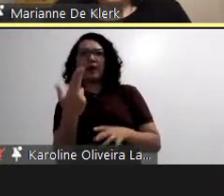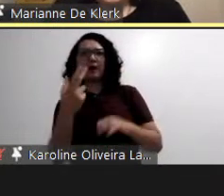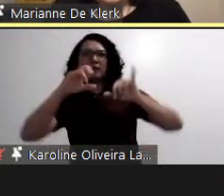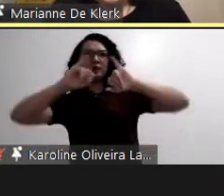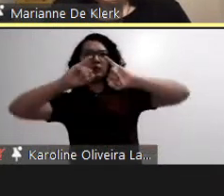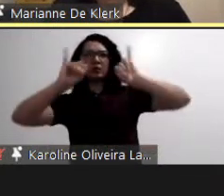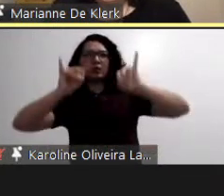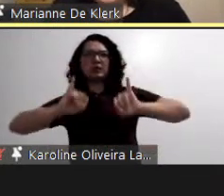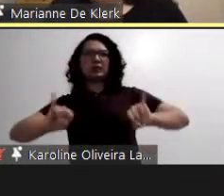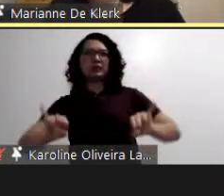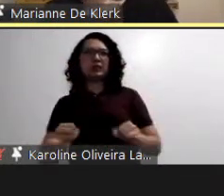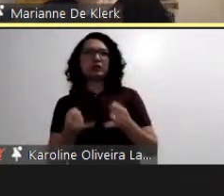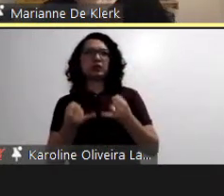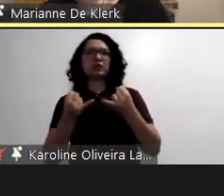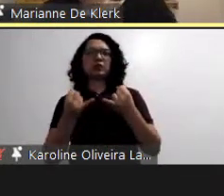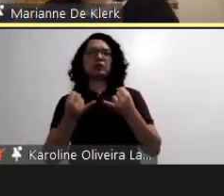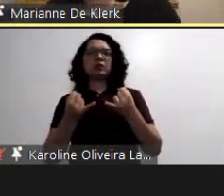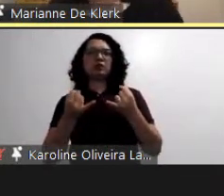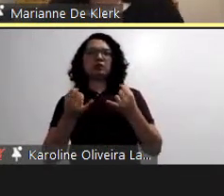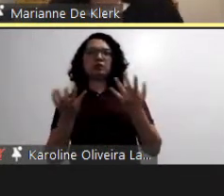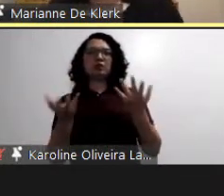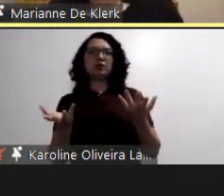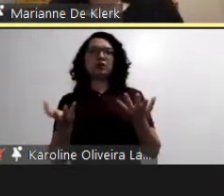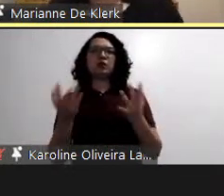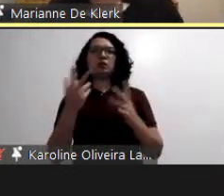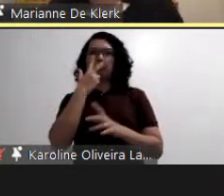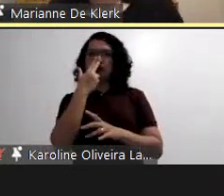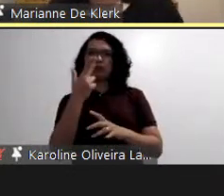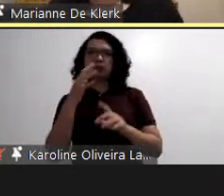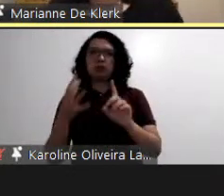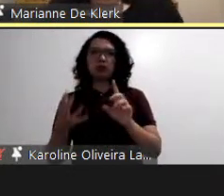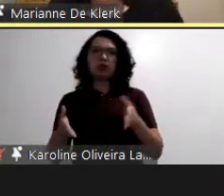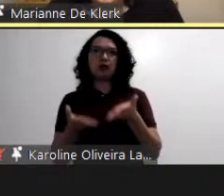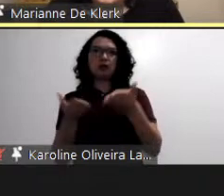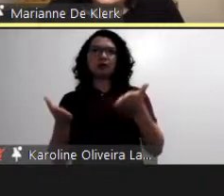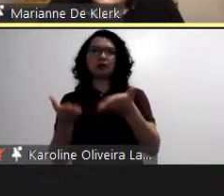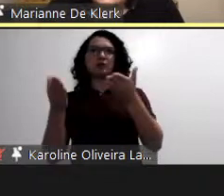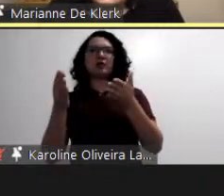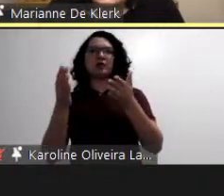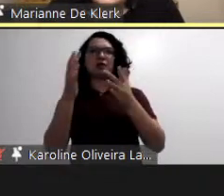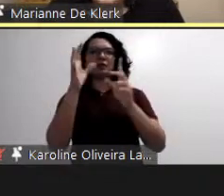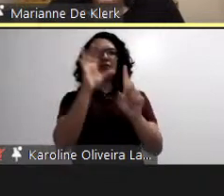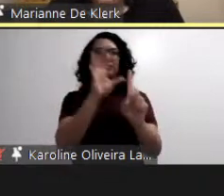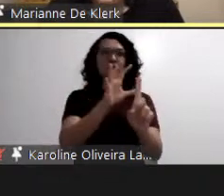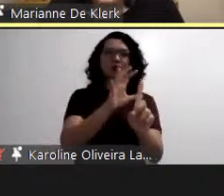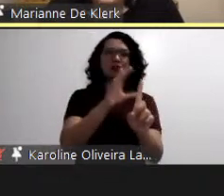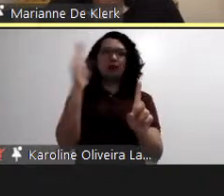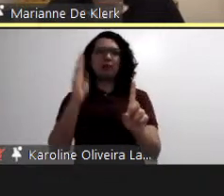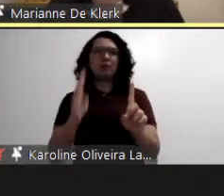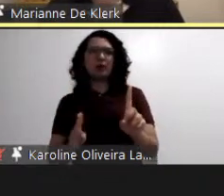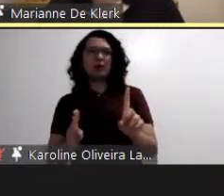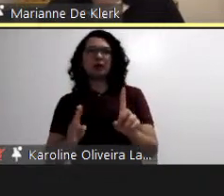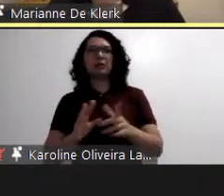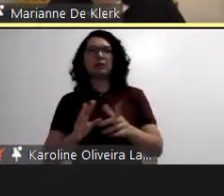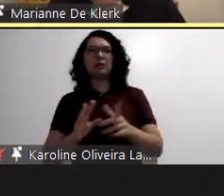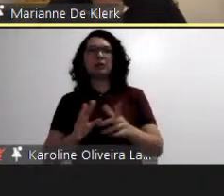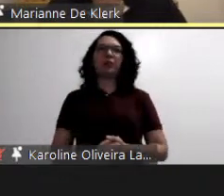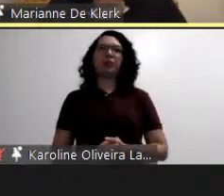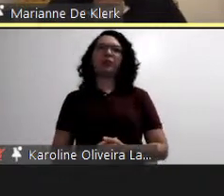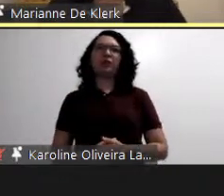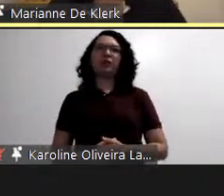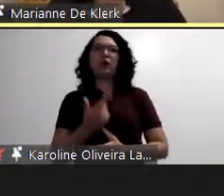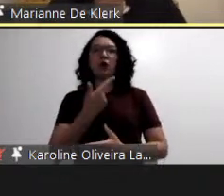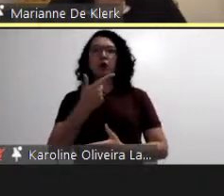architecture. In the sectional studies, you can see the way louvers are done in the north. And as Hugo also mentioned, the